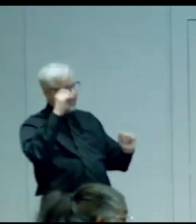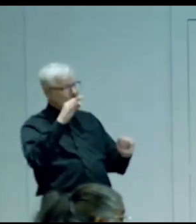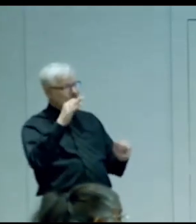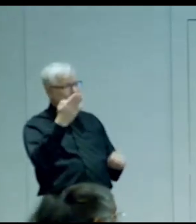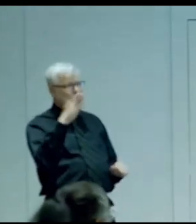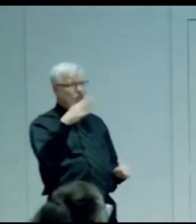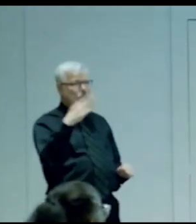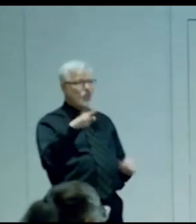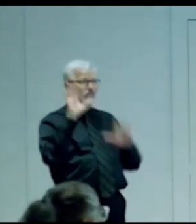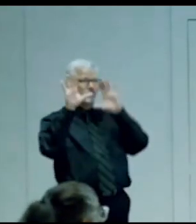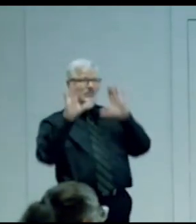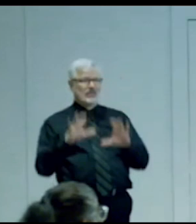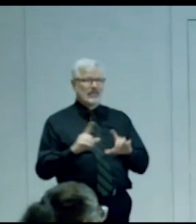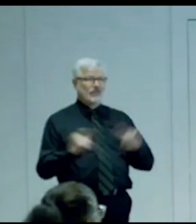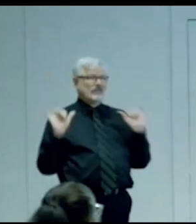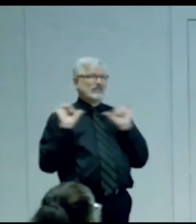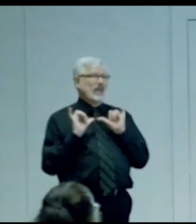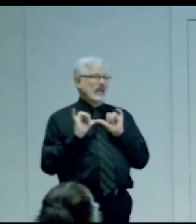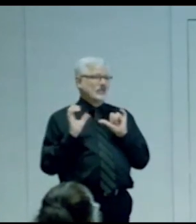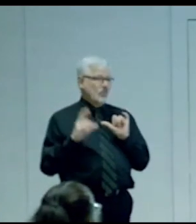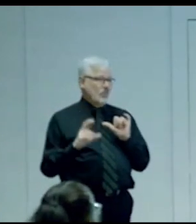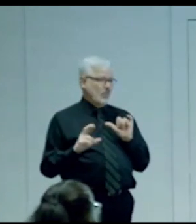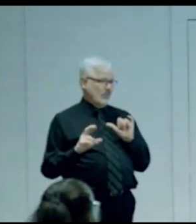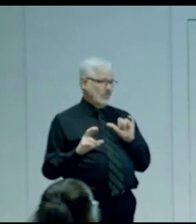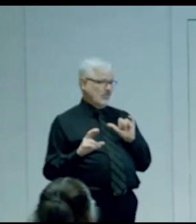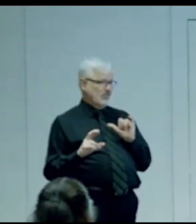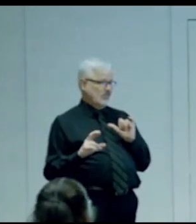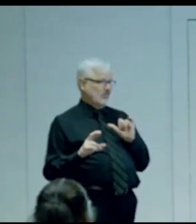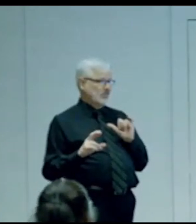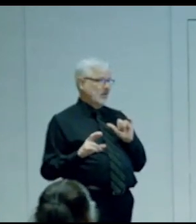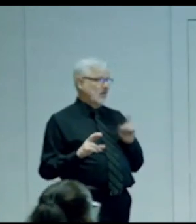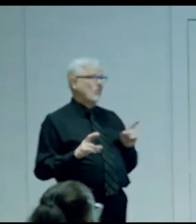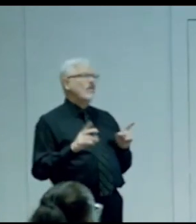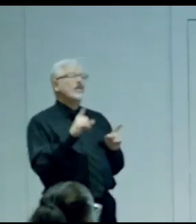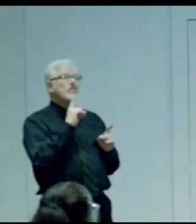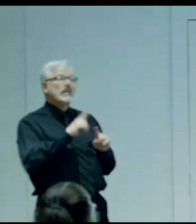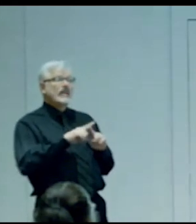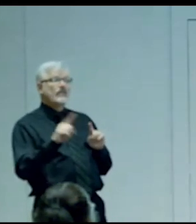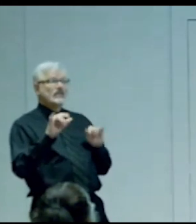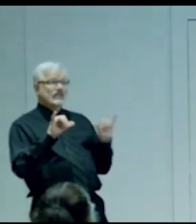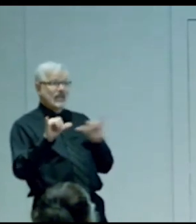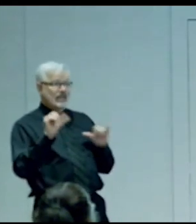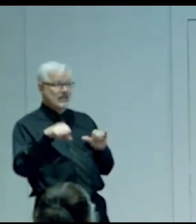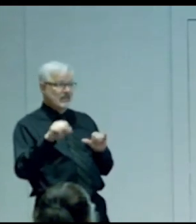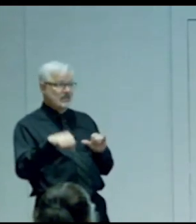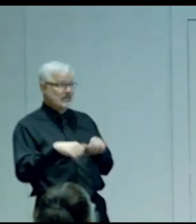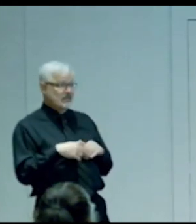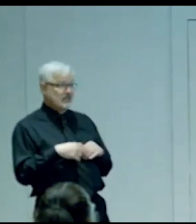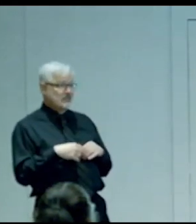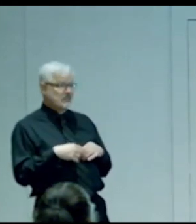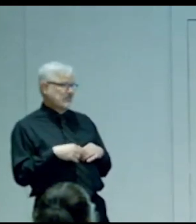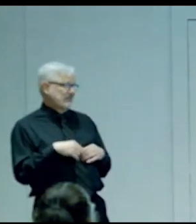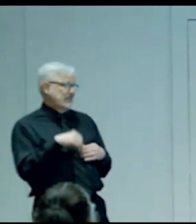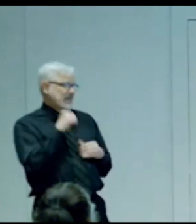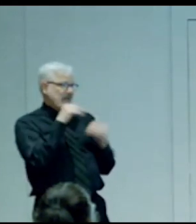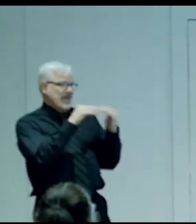it just by different sure They would be different sizes, surely. There would not be